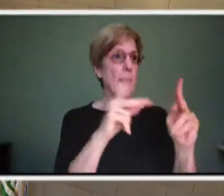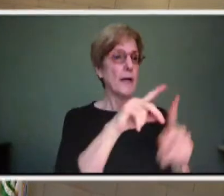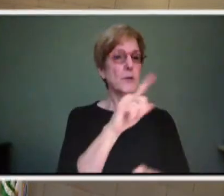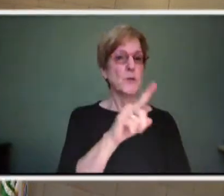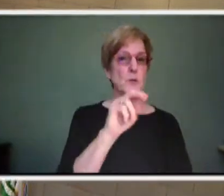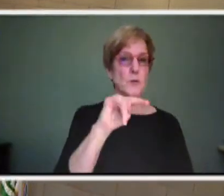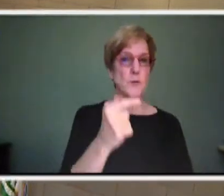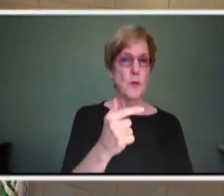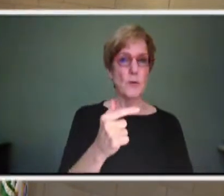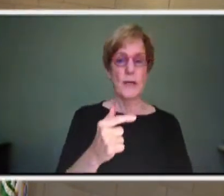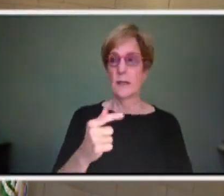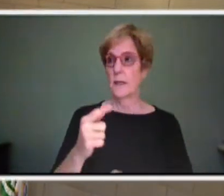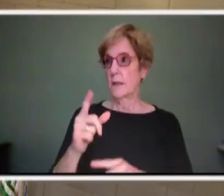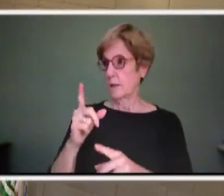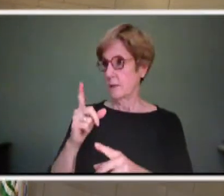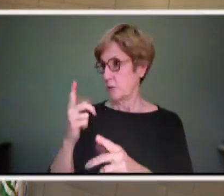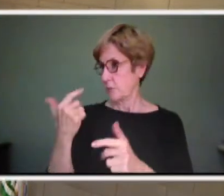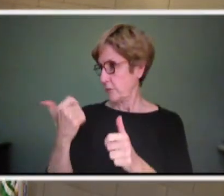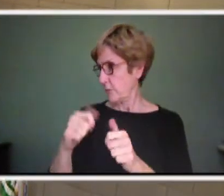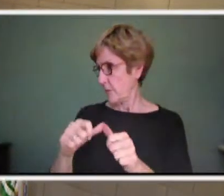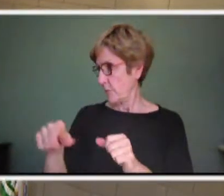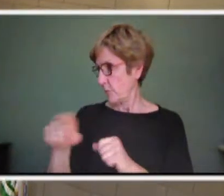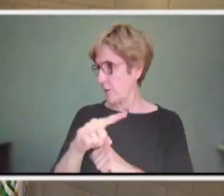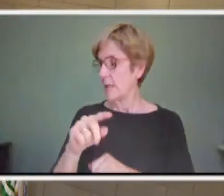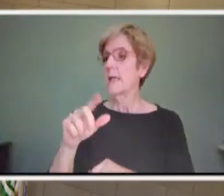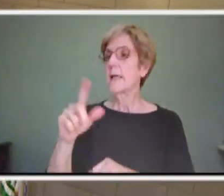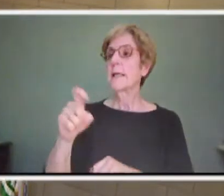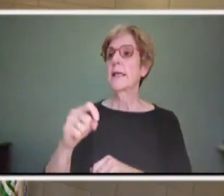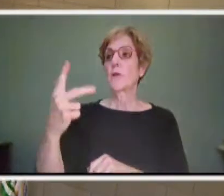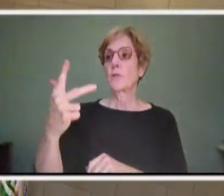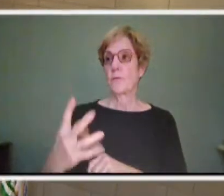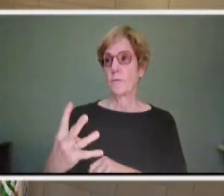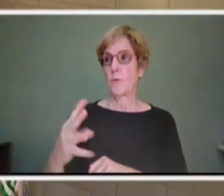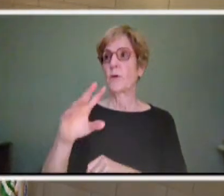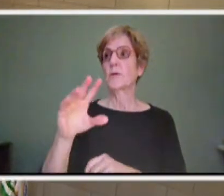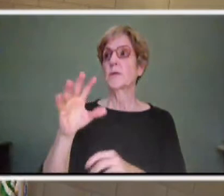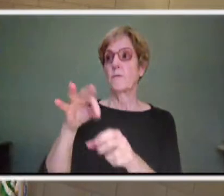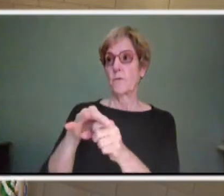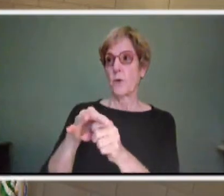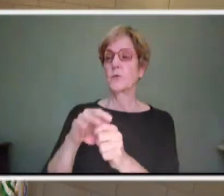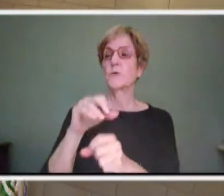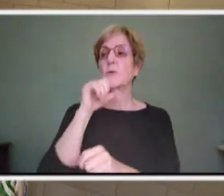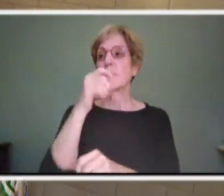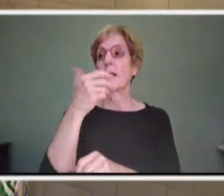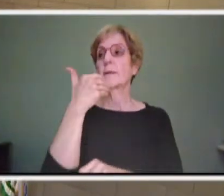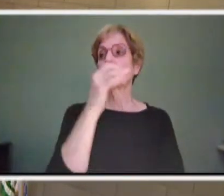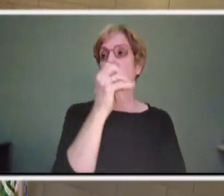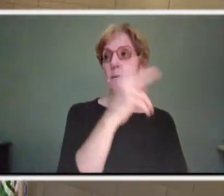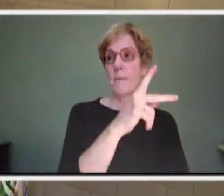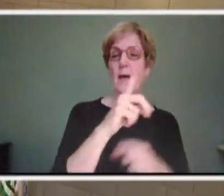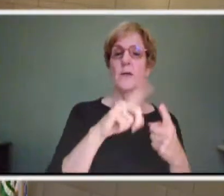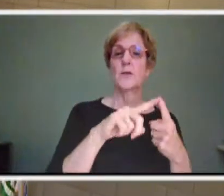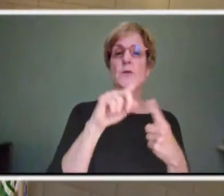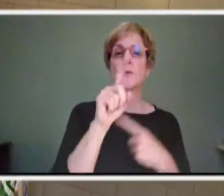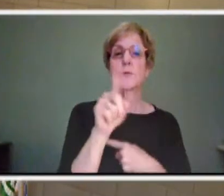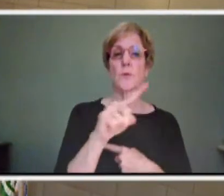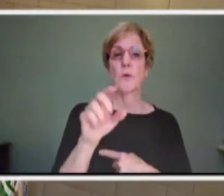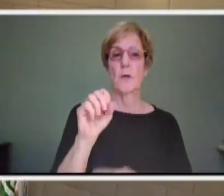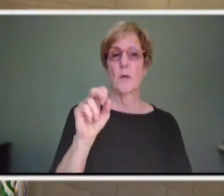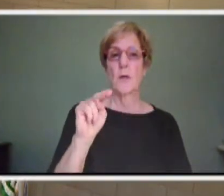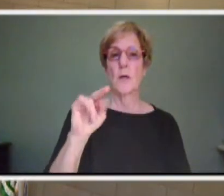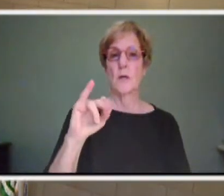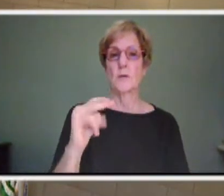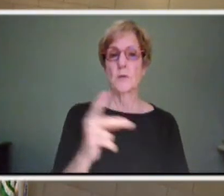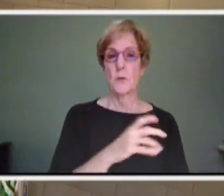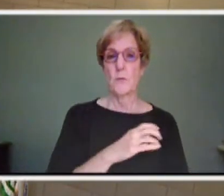recollection, we would need a 3/4 vote not to send that back to the zoning committee. All